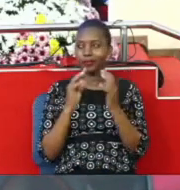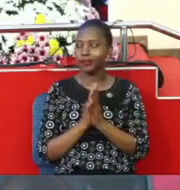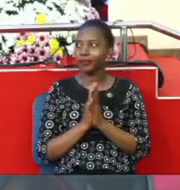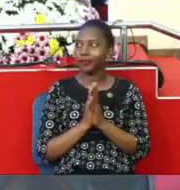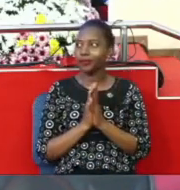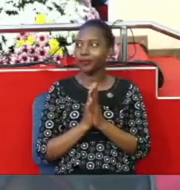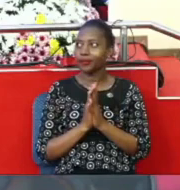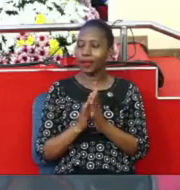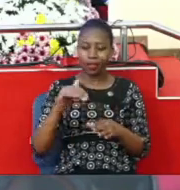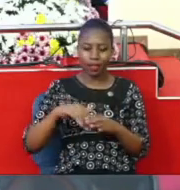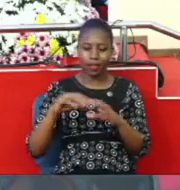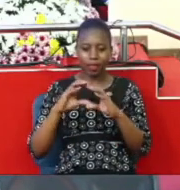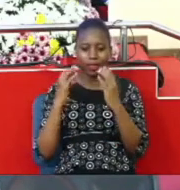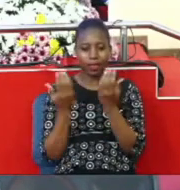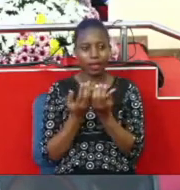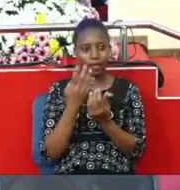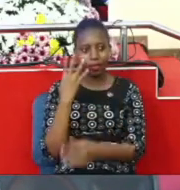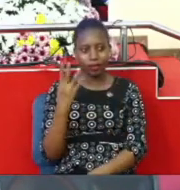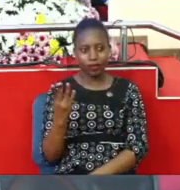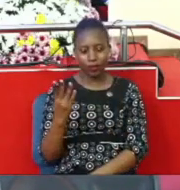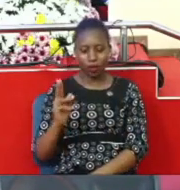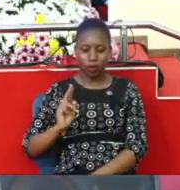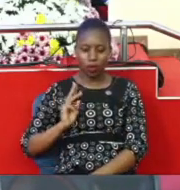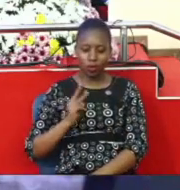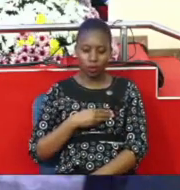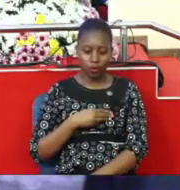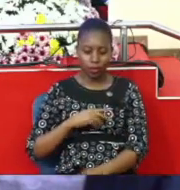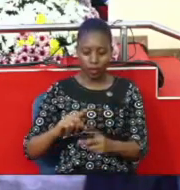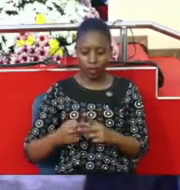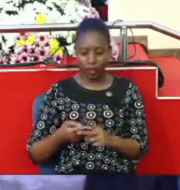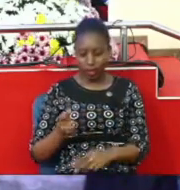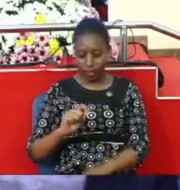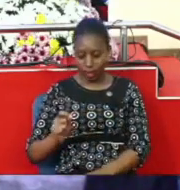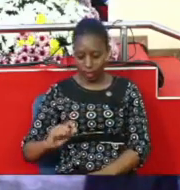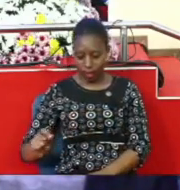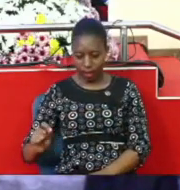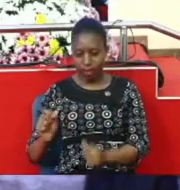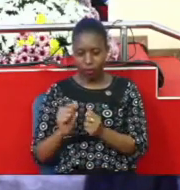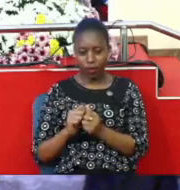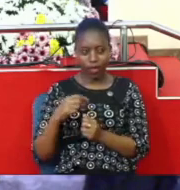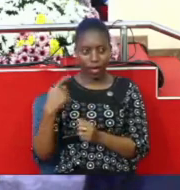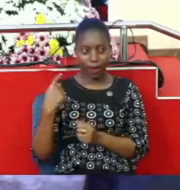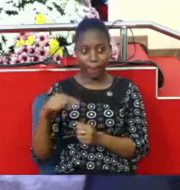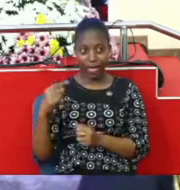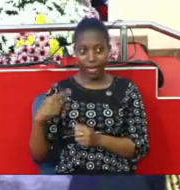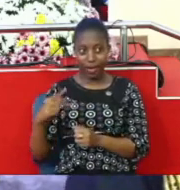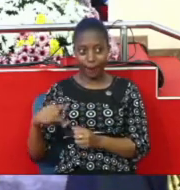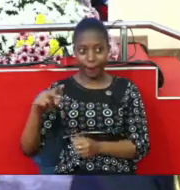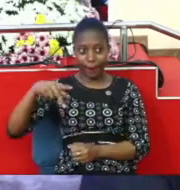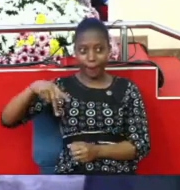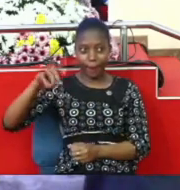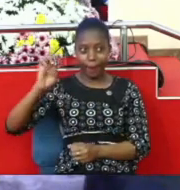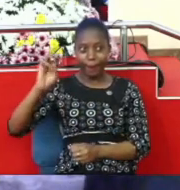Class 4, we used to start writing with ink. Darasa la 4 tulikuwa tunaanza kuandika. And the pen was youth. I don't know whether the youth is